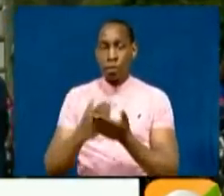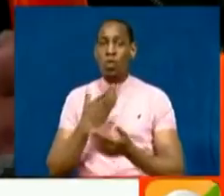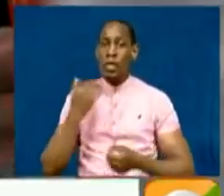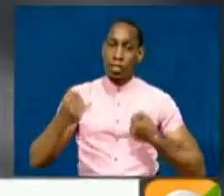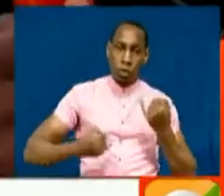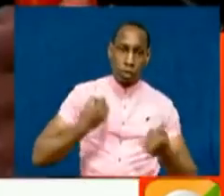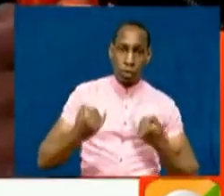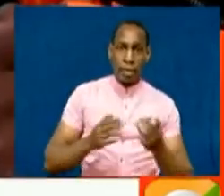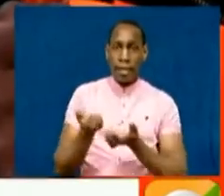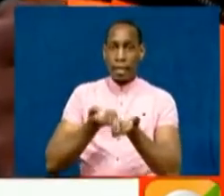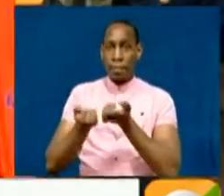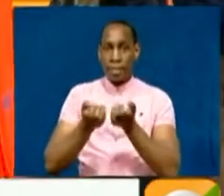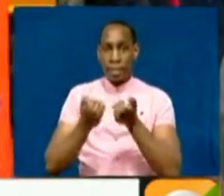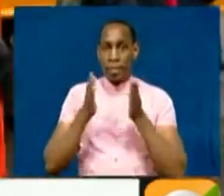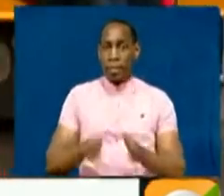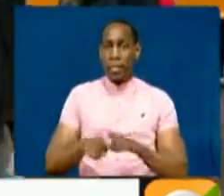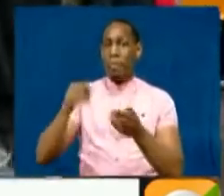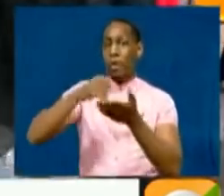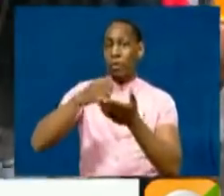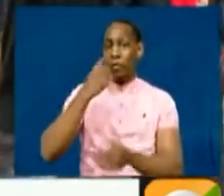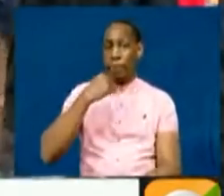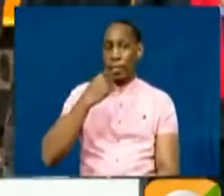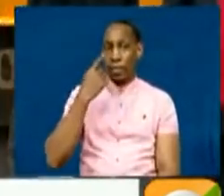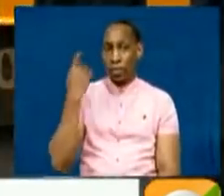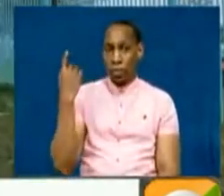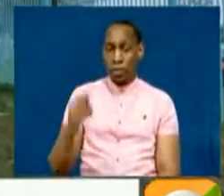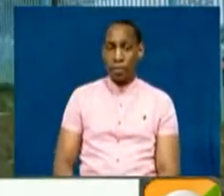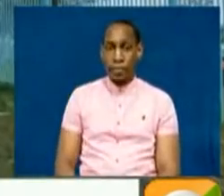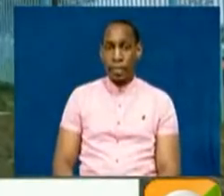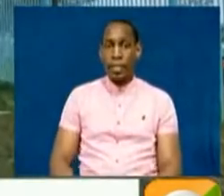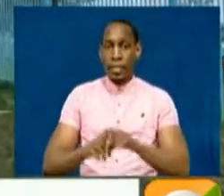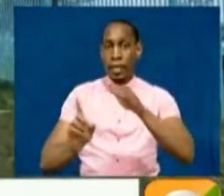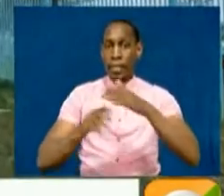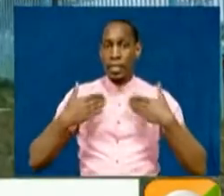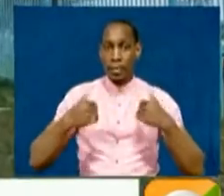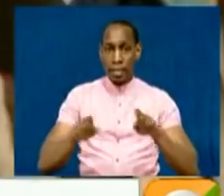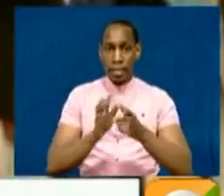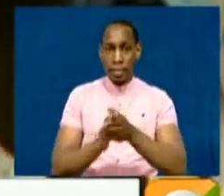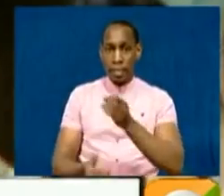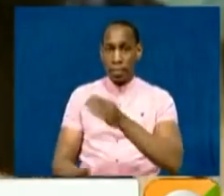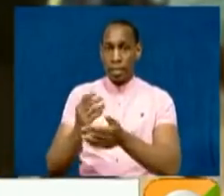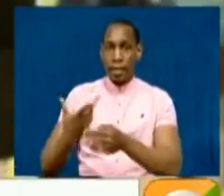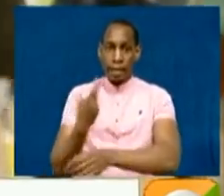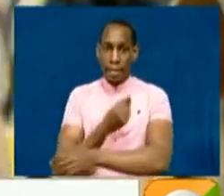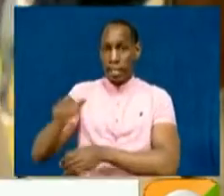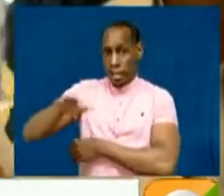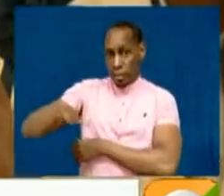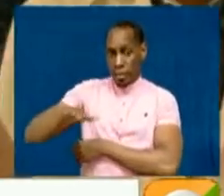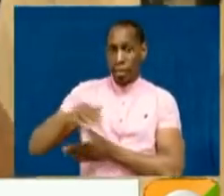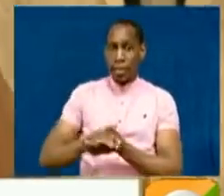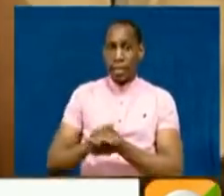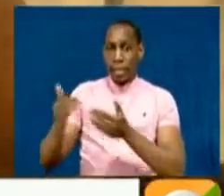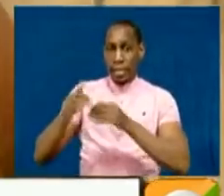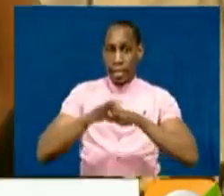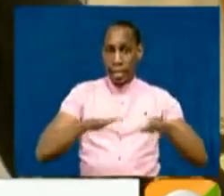of it, entrepreneurial Kenyans were not left behind. So was the Ministry of Health that set up a vaccination site within the